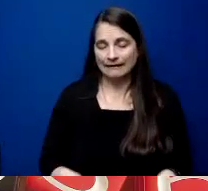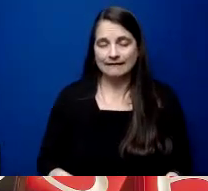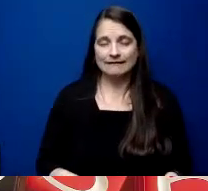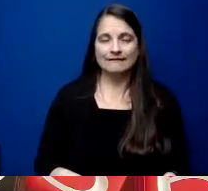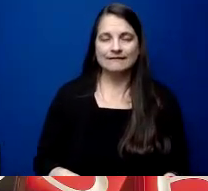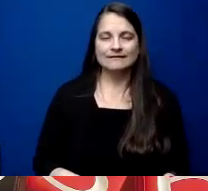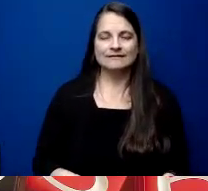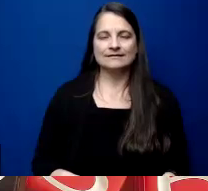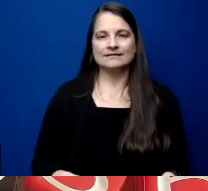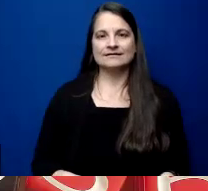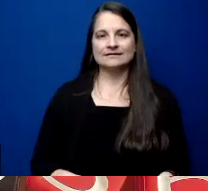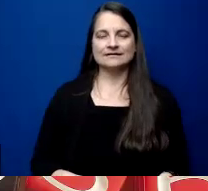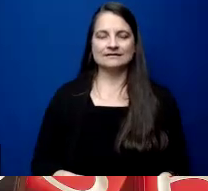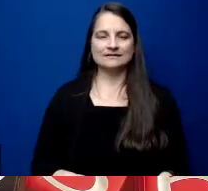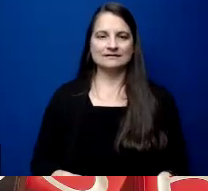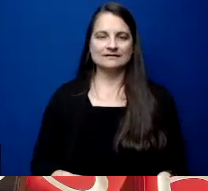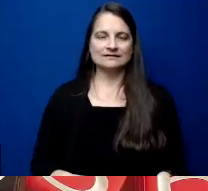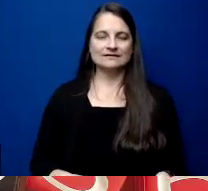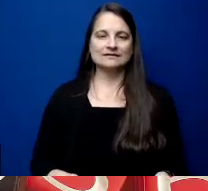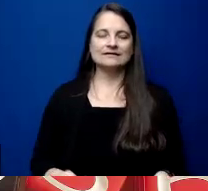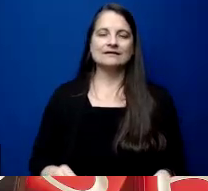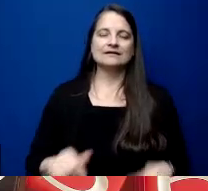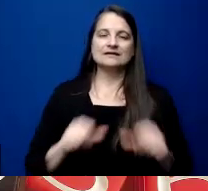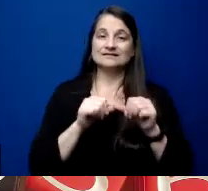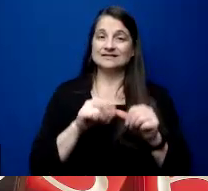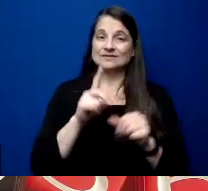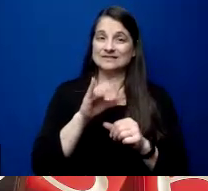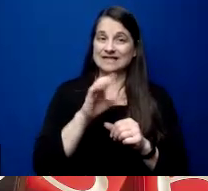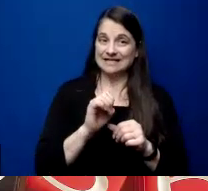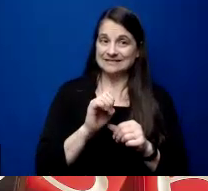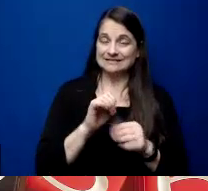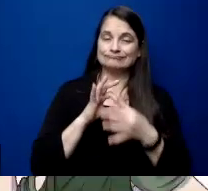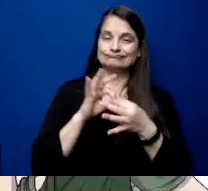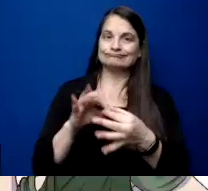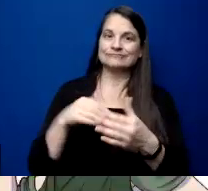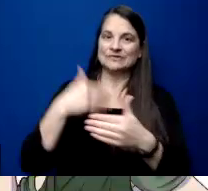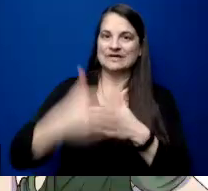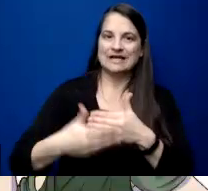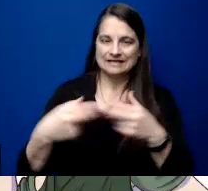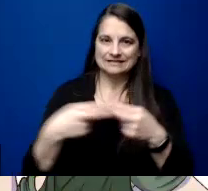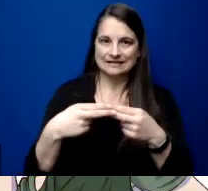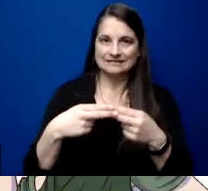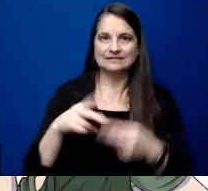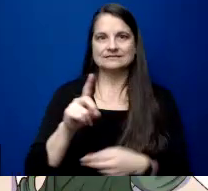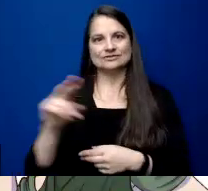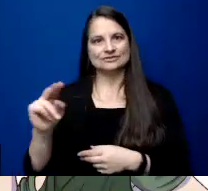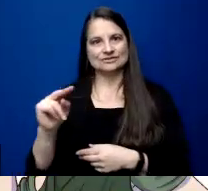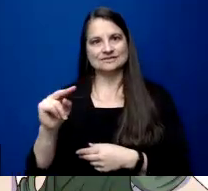Um, and continuing with dice, it kind of leads into our next slide again, which is Dungeons and